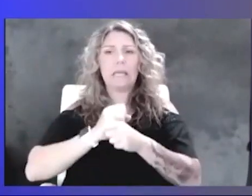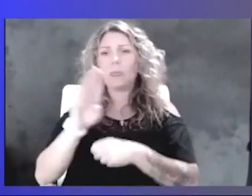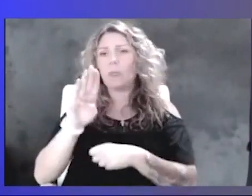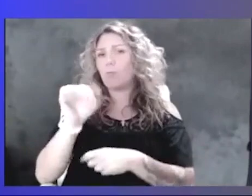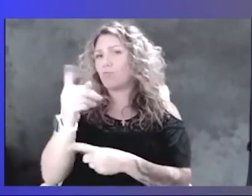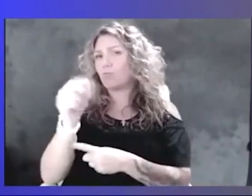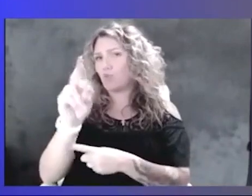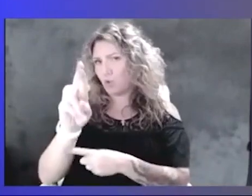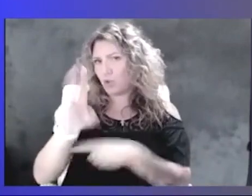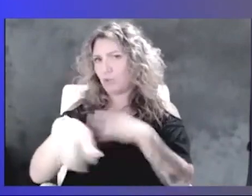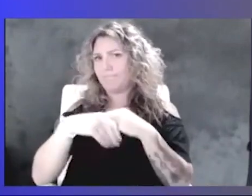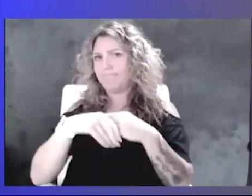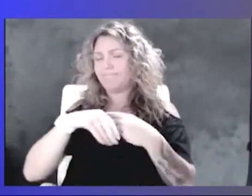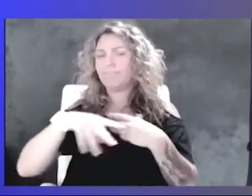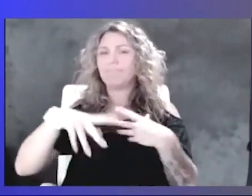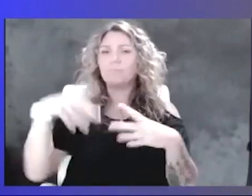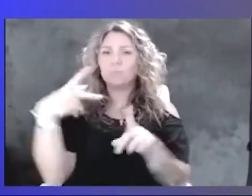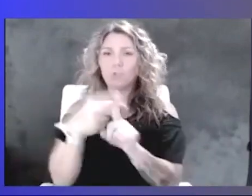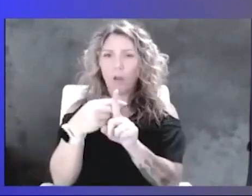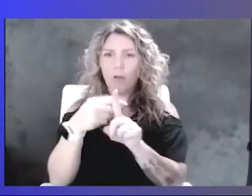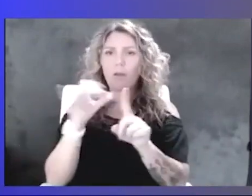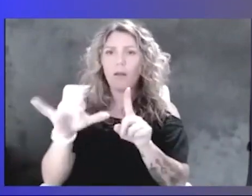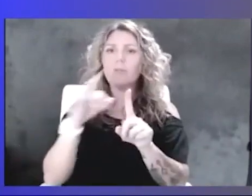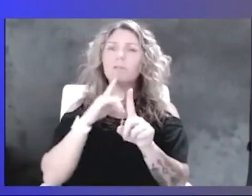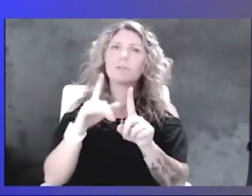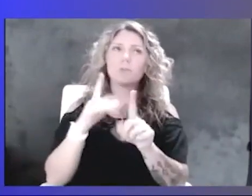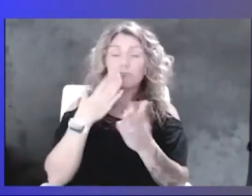definitely probably a good choice.